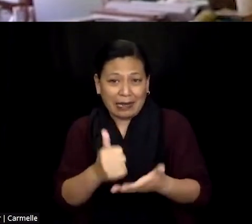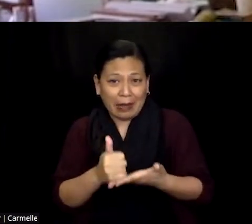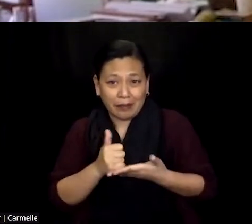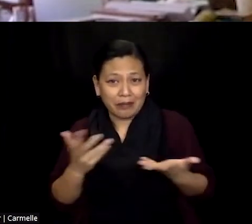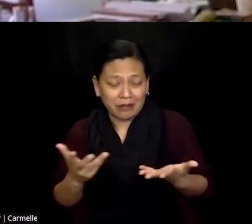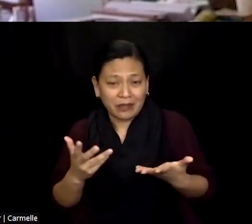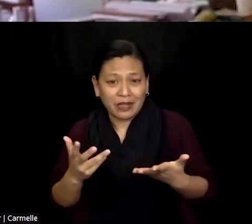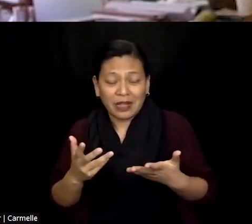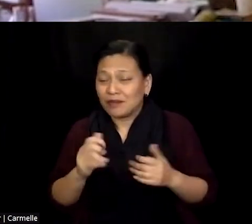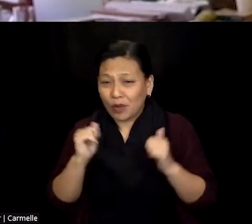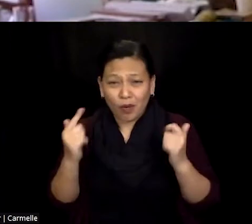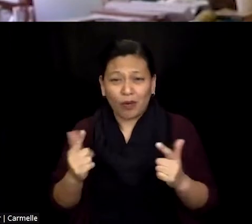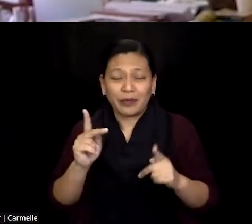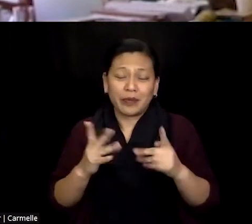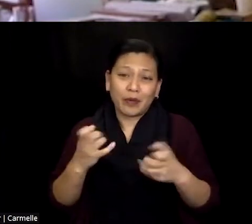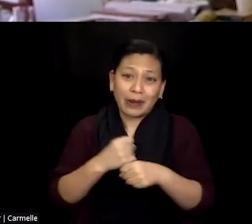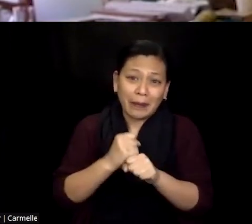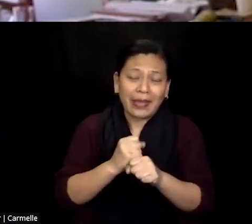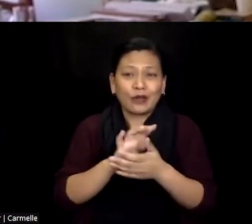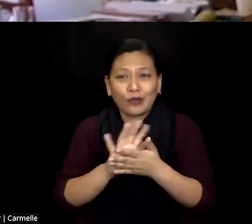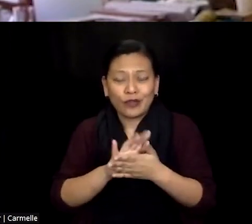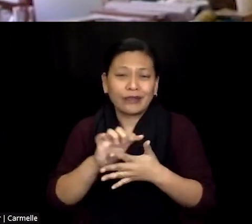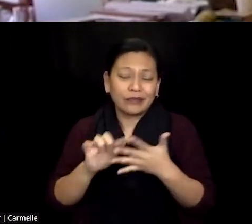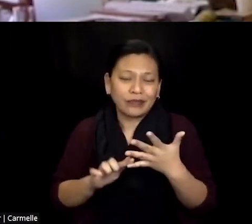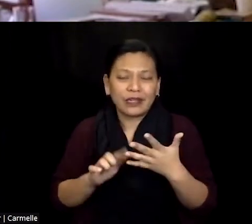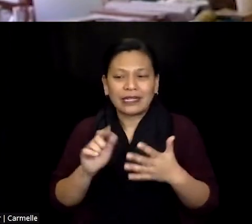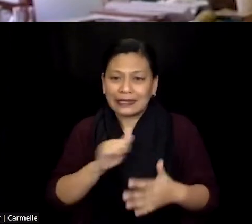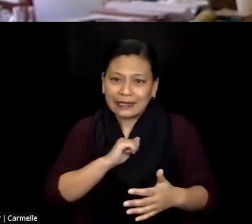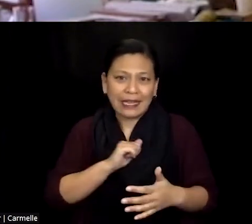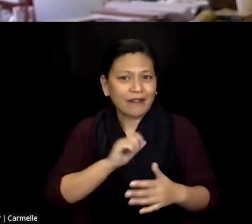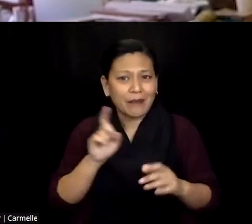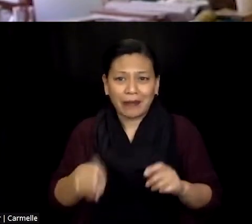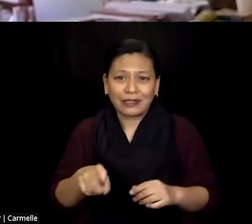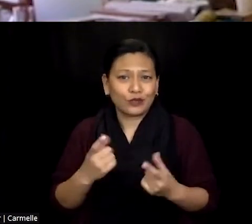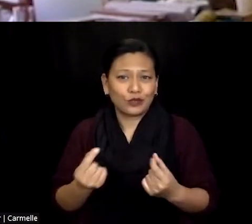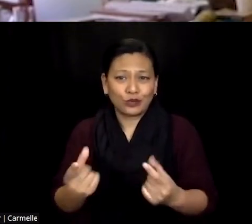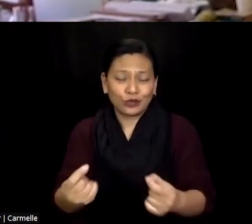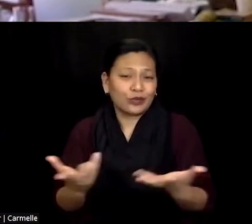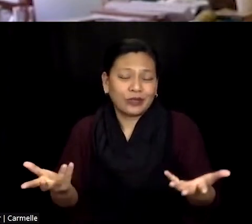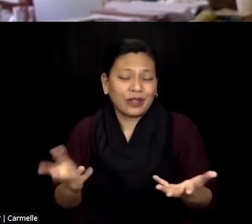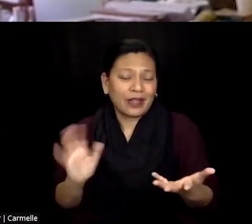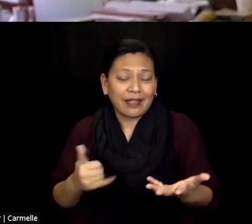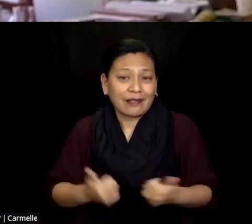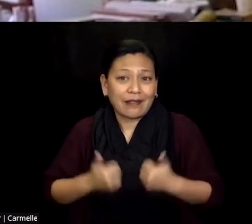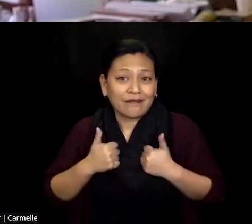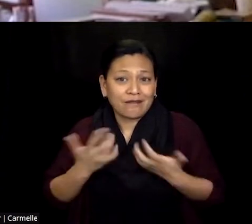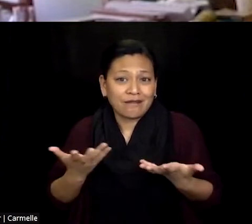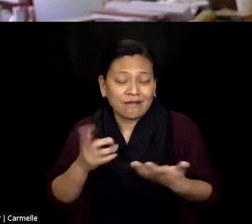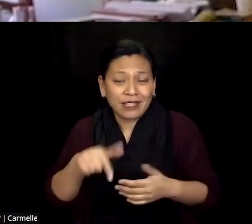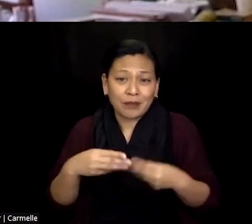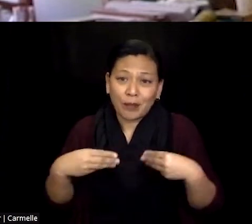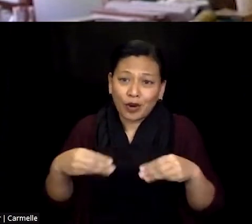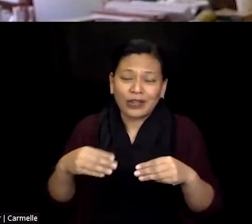and everybody wants to make their own stuff. You kind of have to be the one to do it on your own. I think that's just the way, the nature of the market.